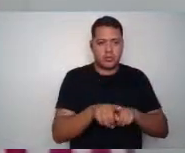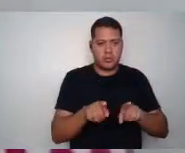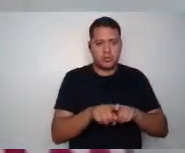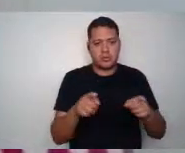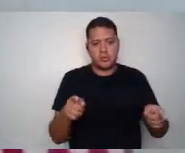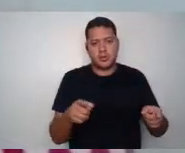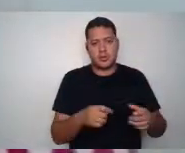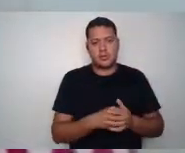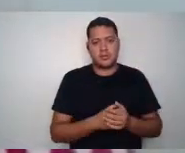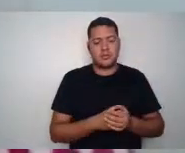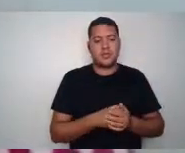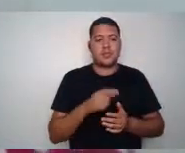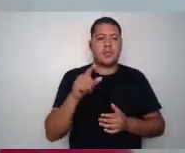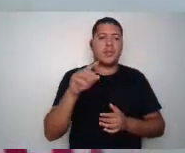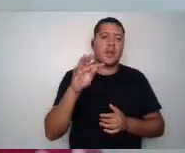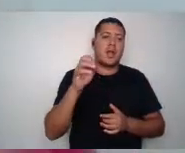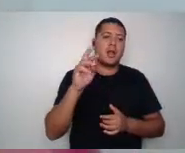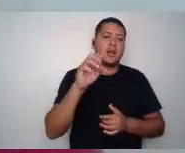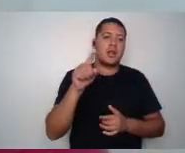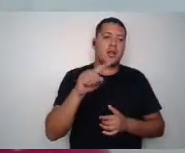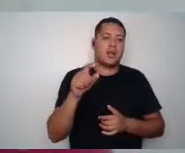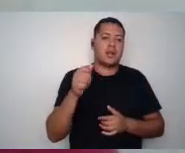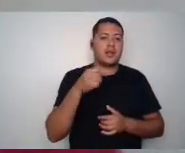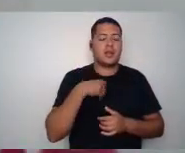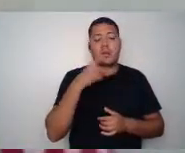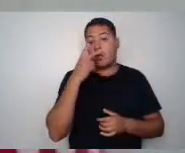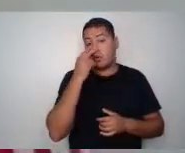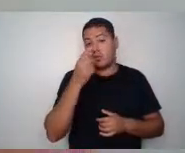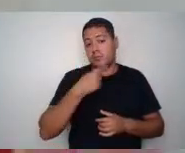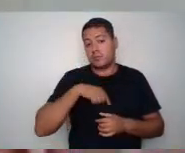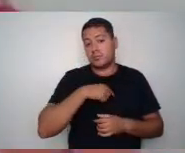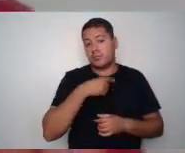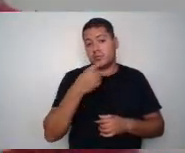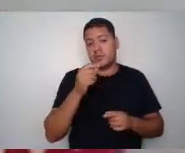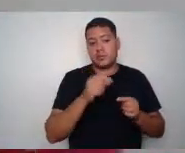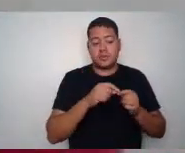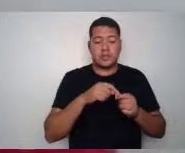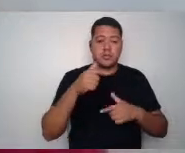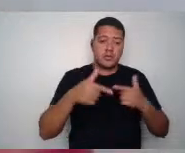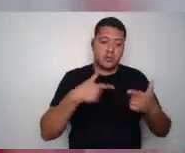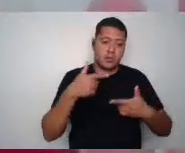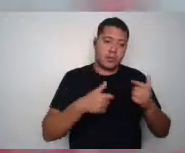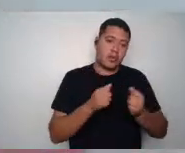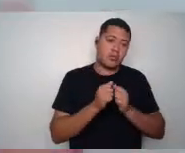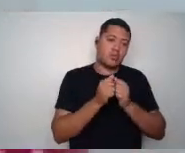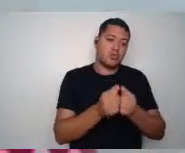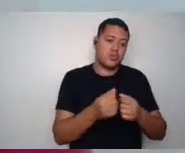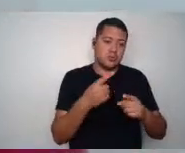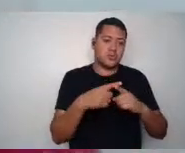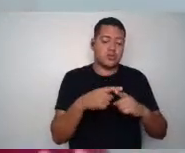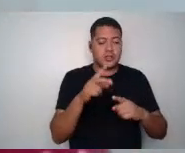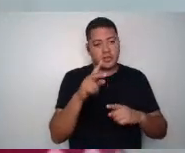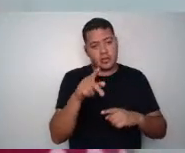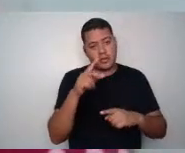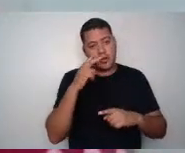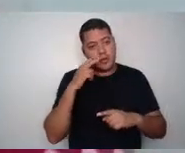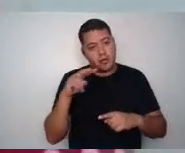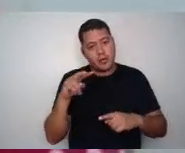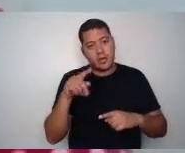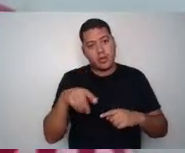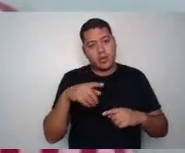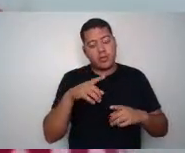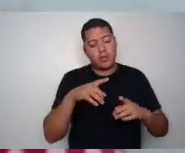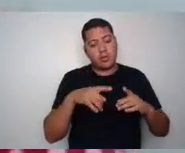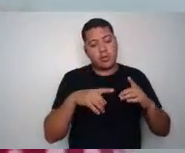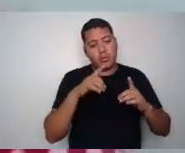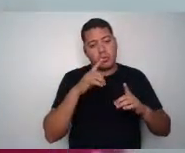restructuring. And Teresa, I think that we almost did the same work together. It